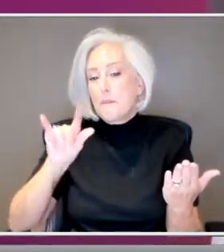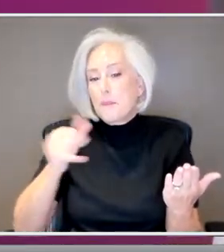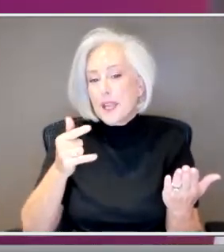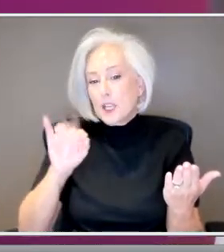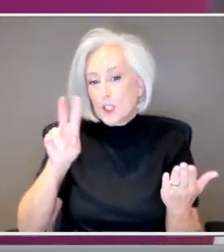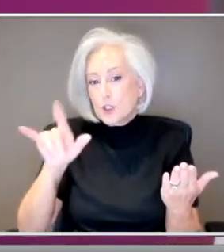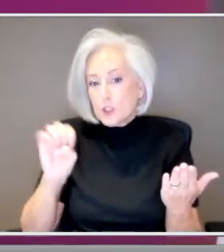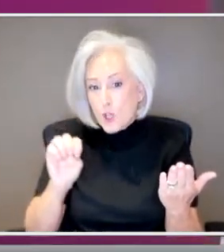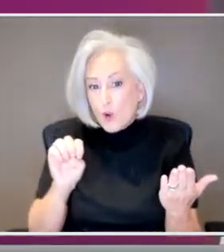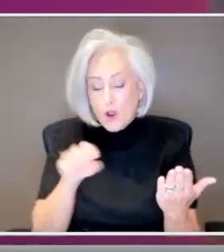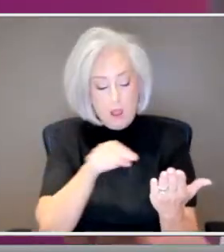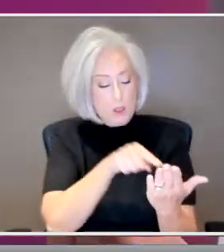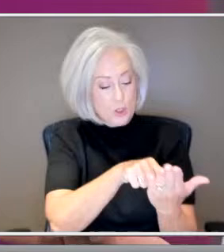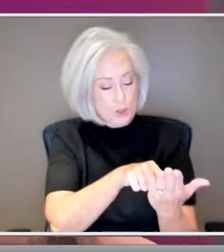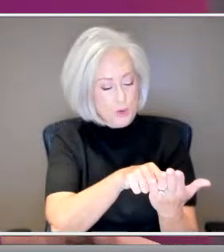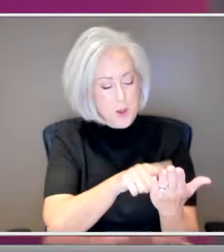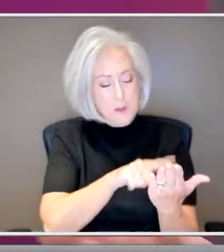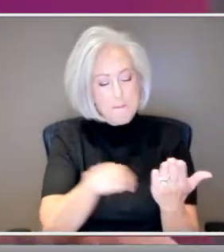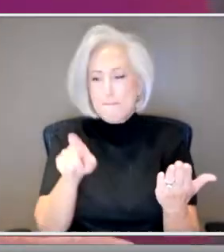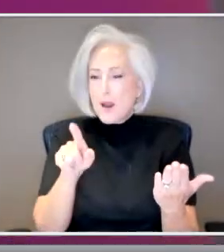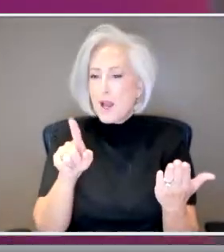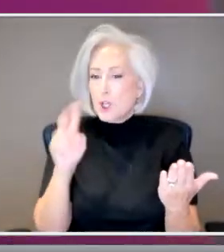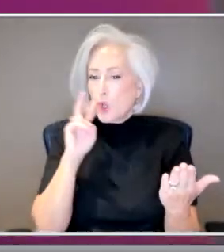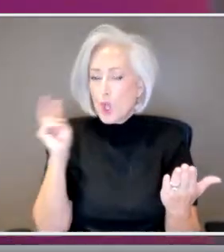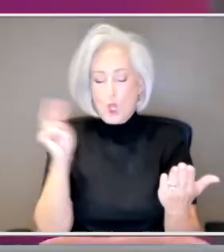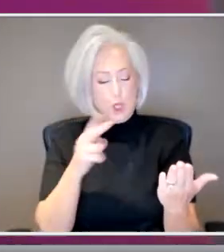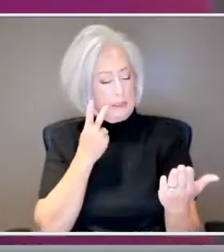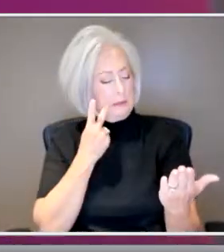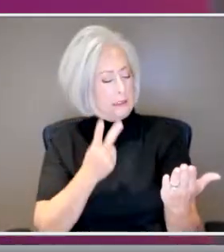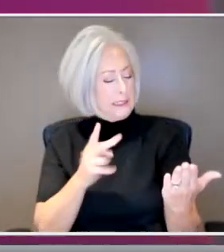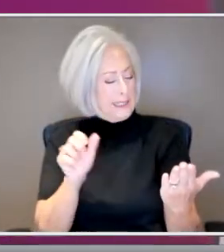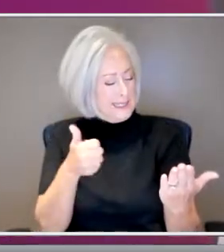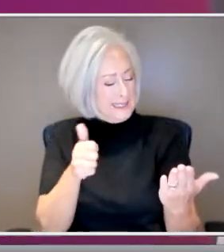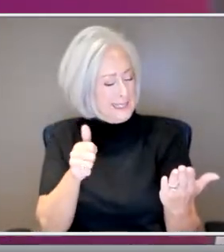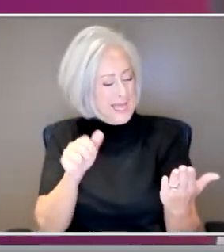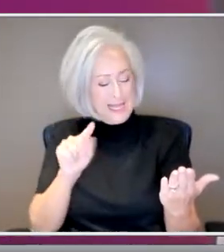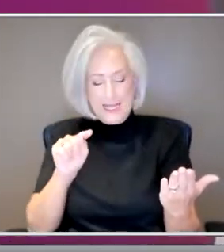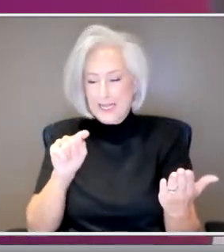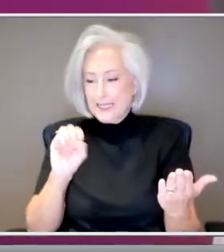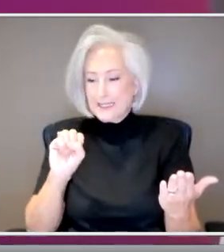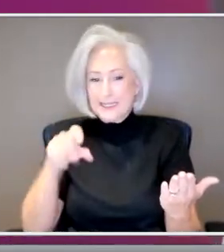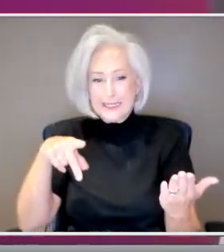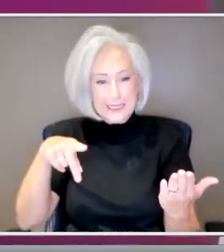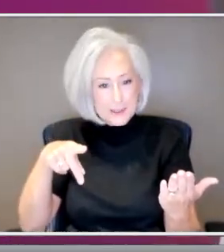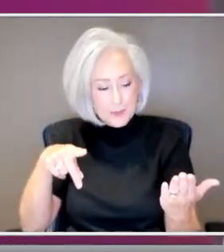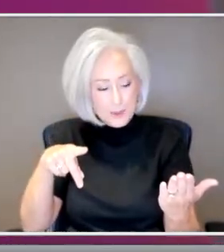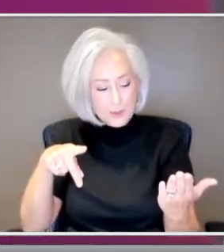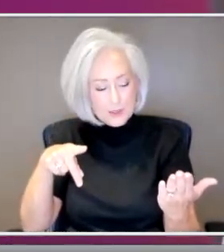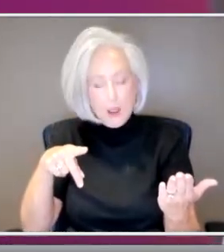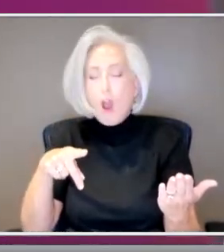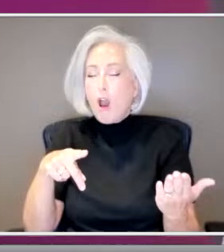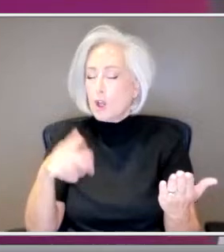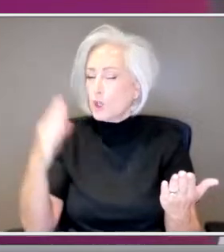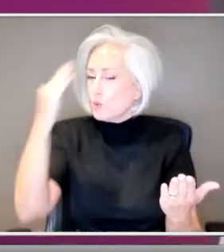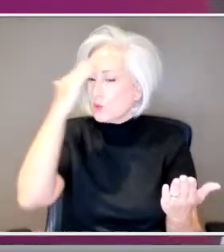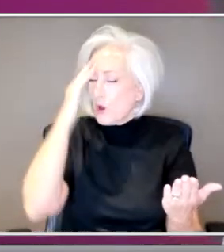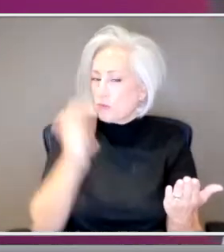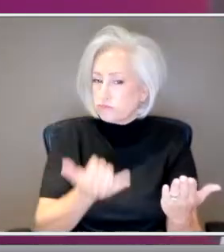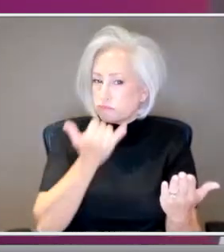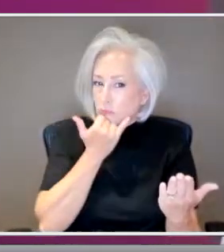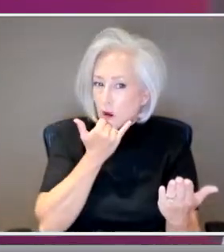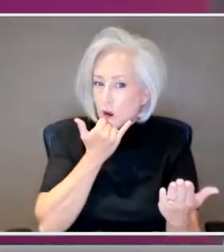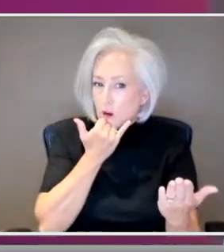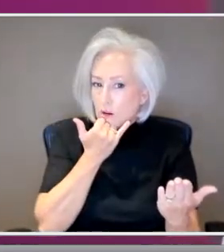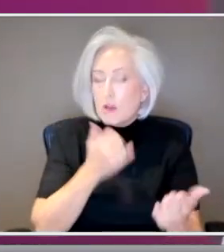typo. That's a big change. Yeah. Right. Yeah. You just read the recipe and you're like, nope, That's wrong. this cookie is wrong. But what if you find a variation that's